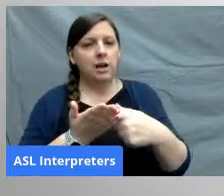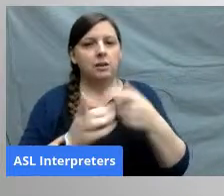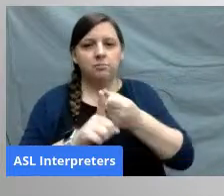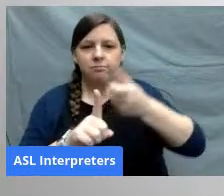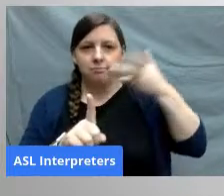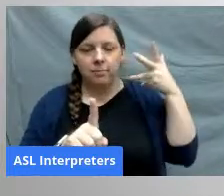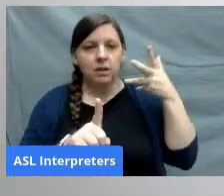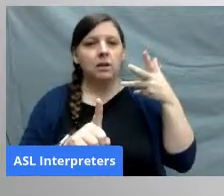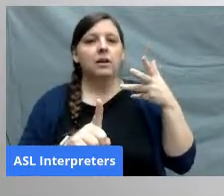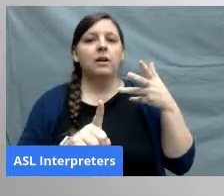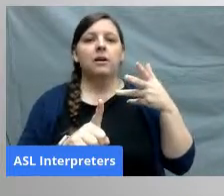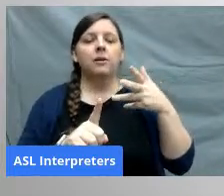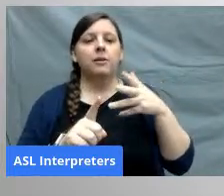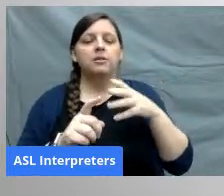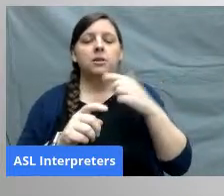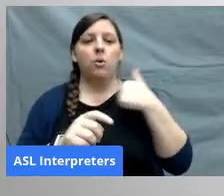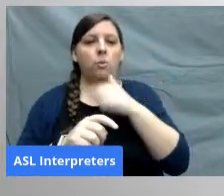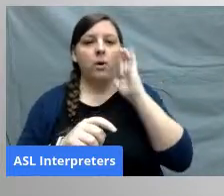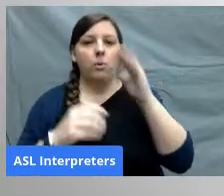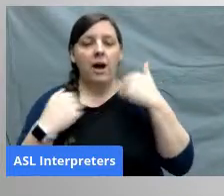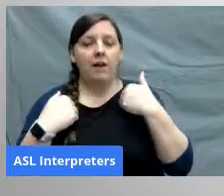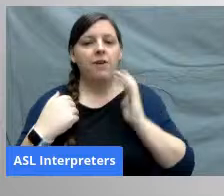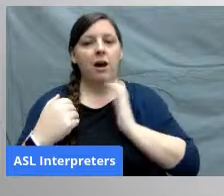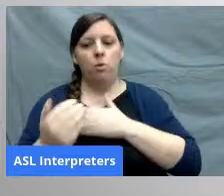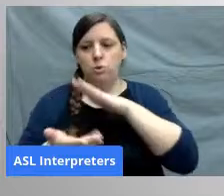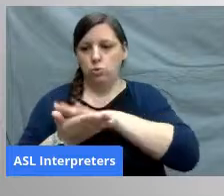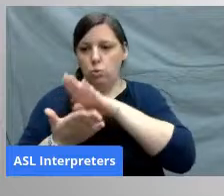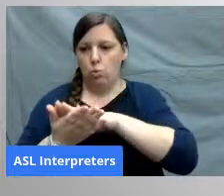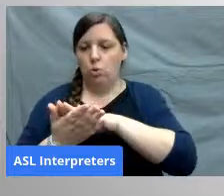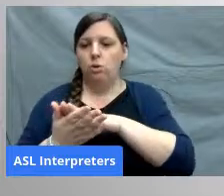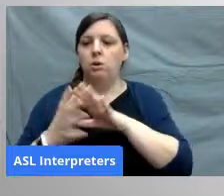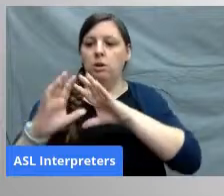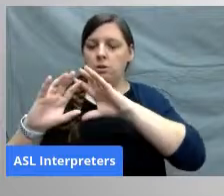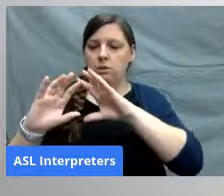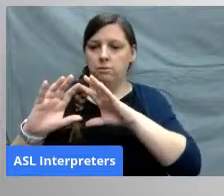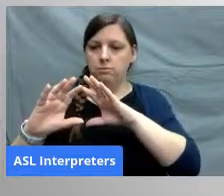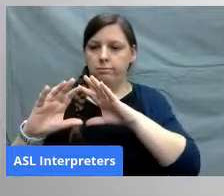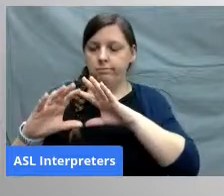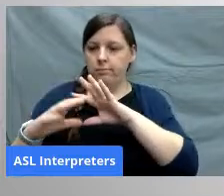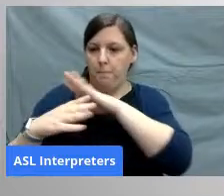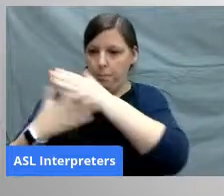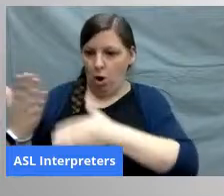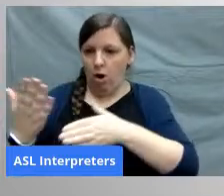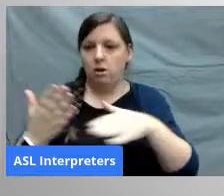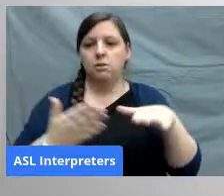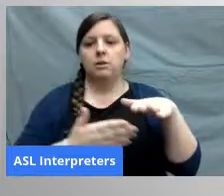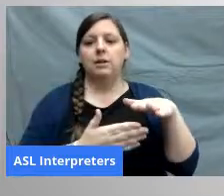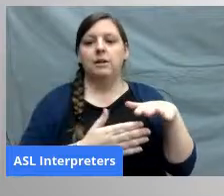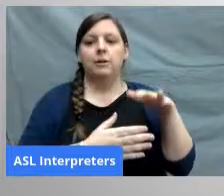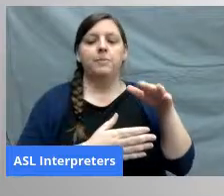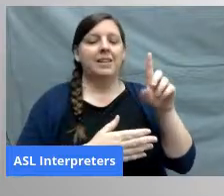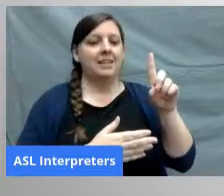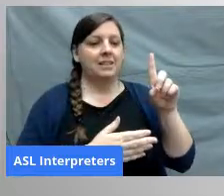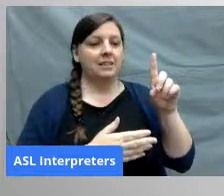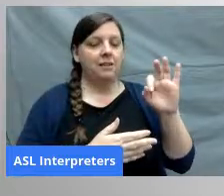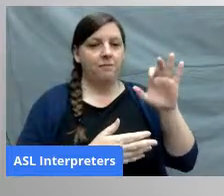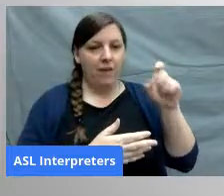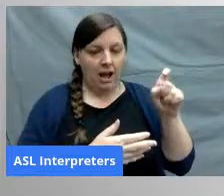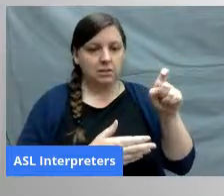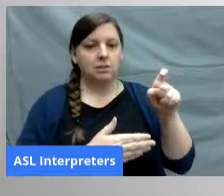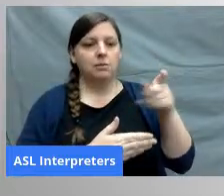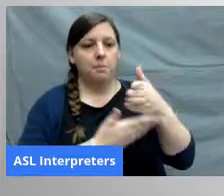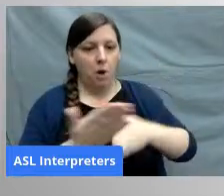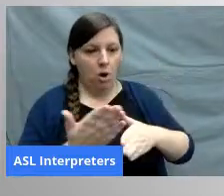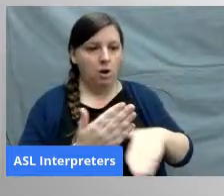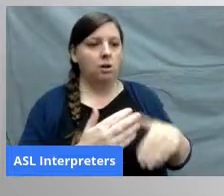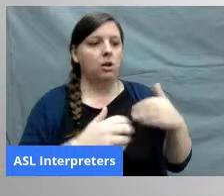school component, our juvenile court component, and then our DFACS component all working together, having the same conversation so they can